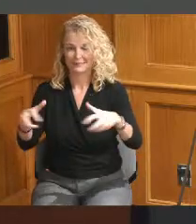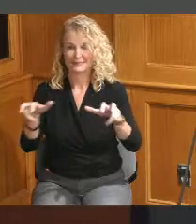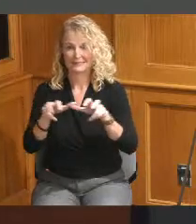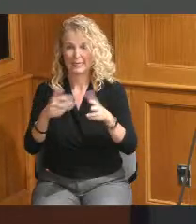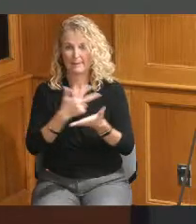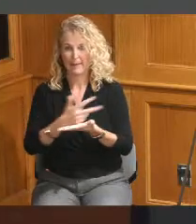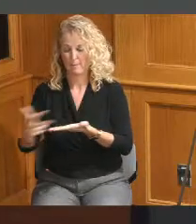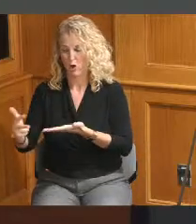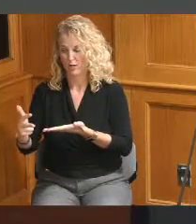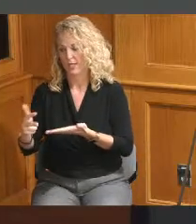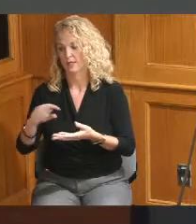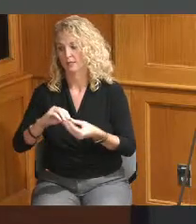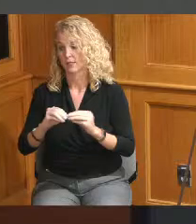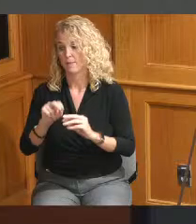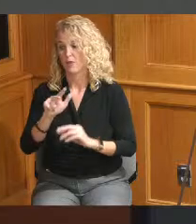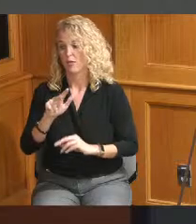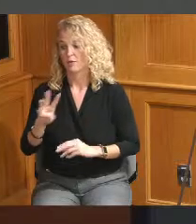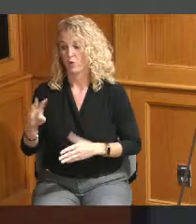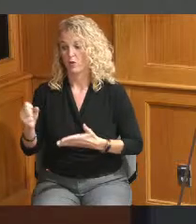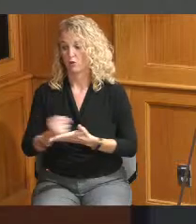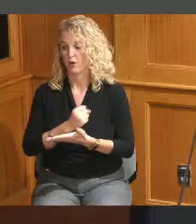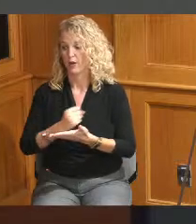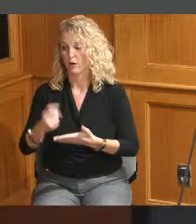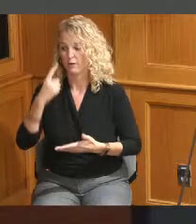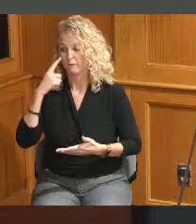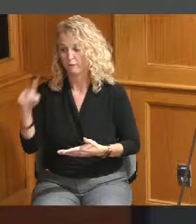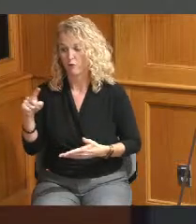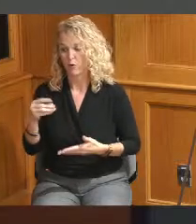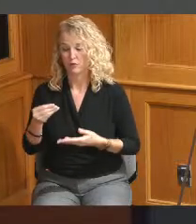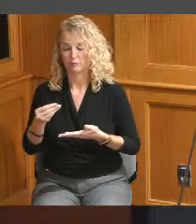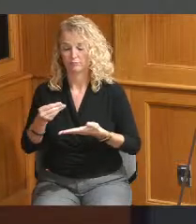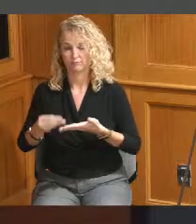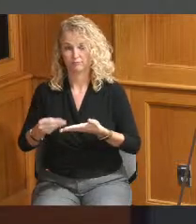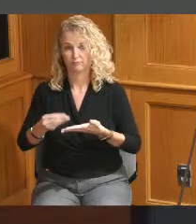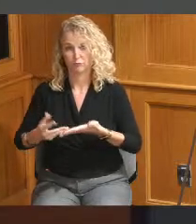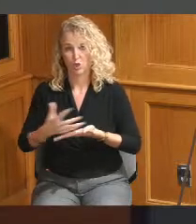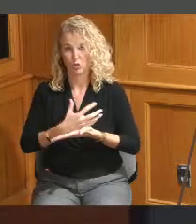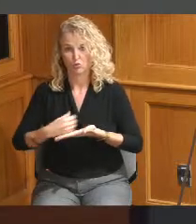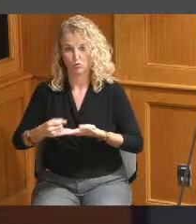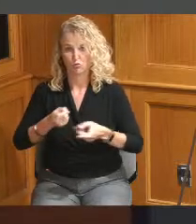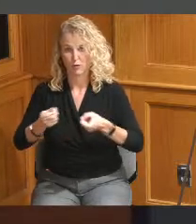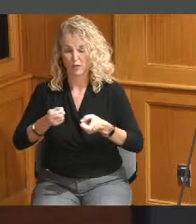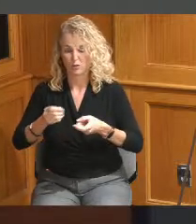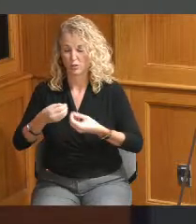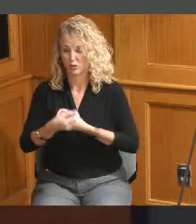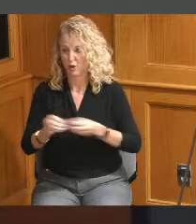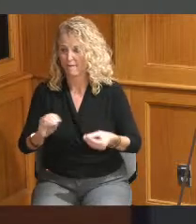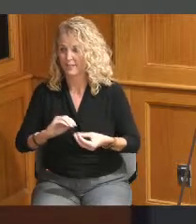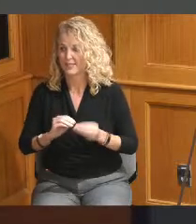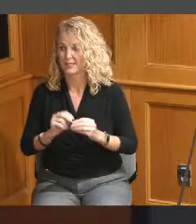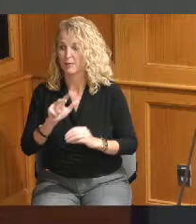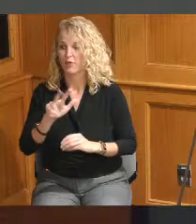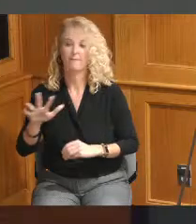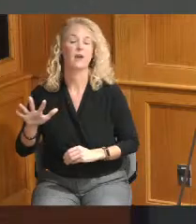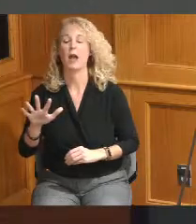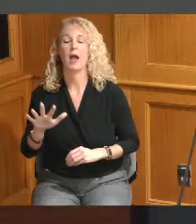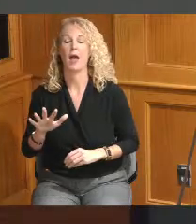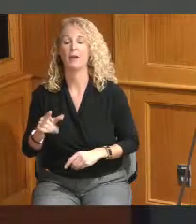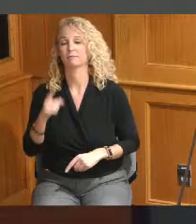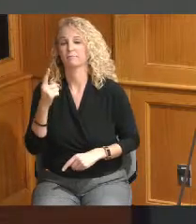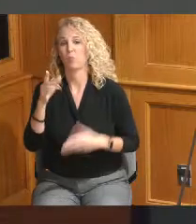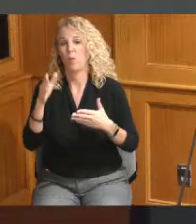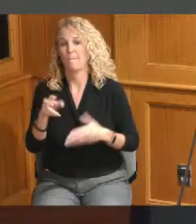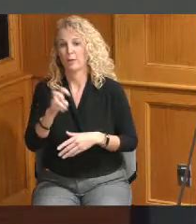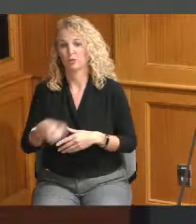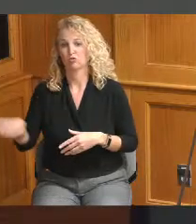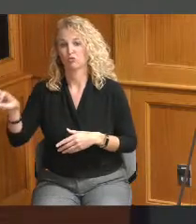department. 34, authorizing credit card usage in the treasurer's office. And item 35 is an item requesting